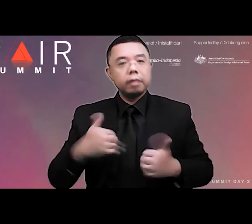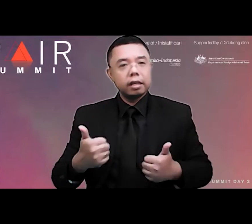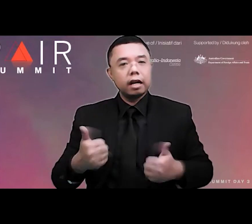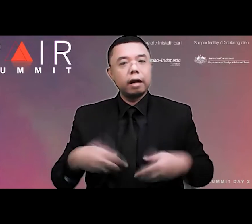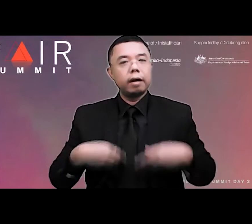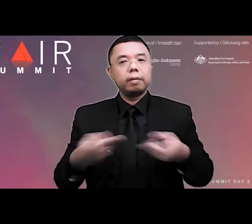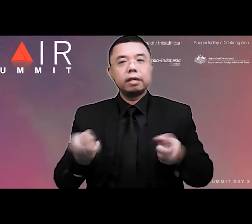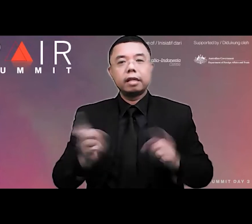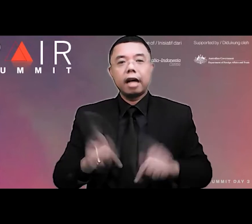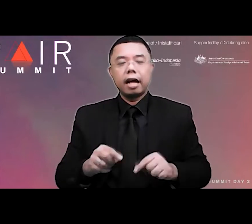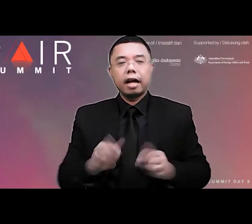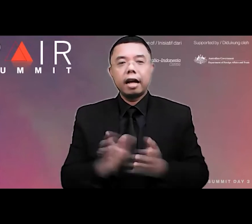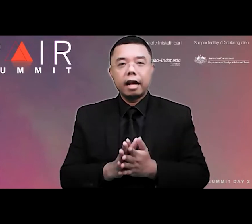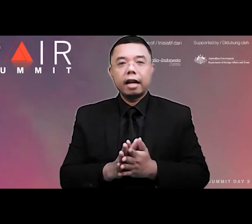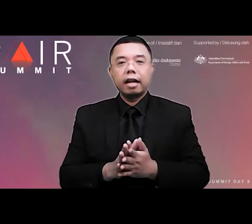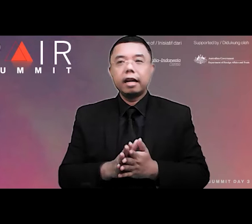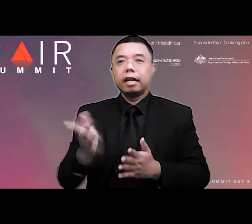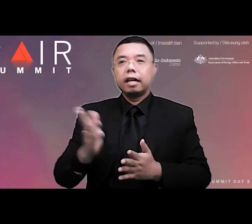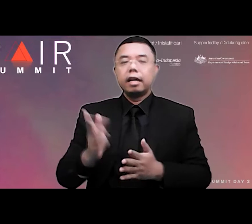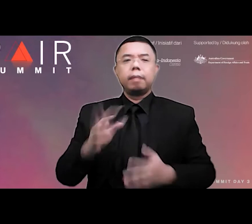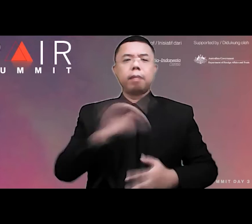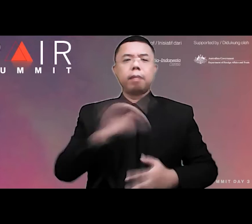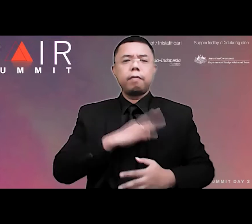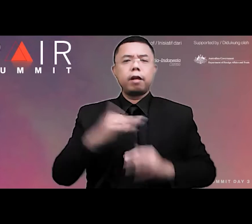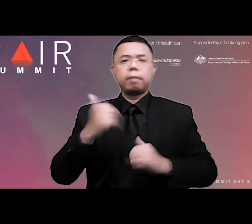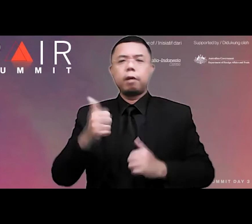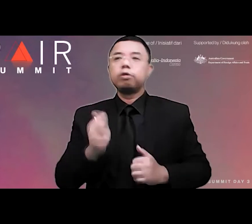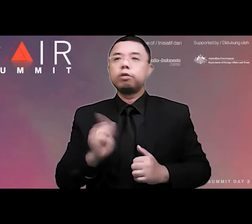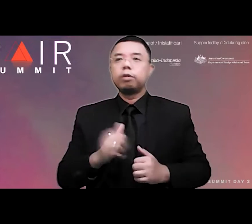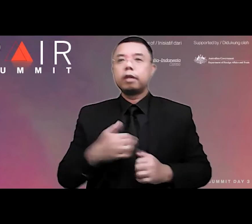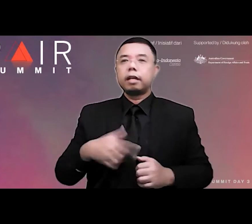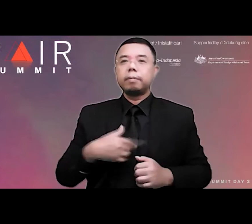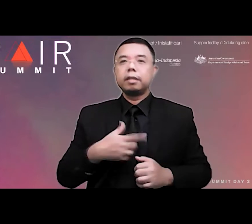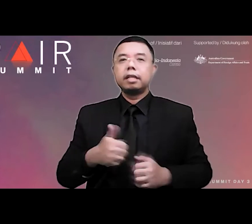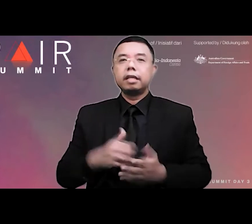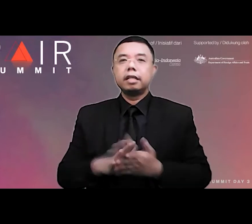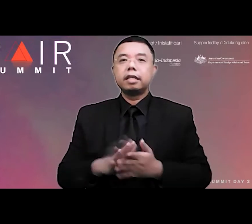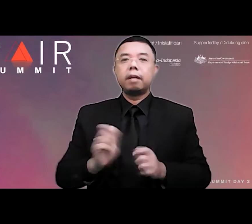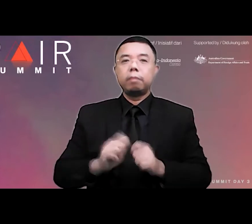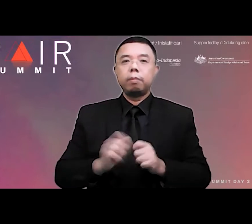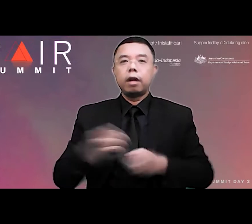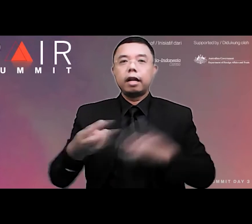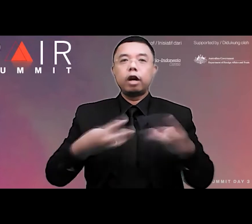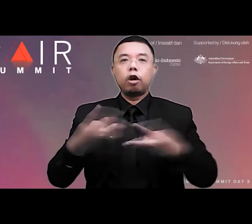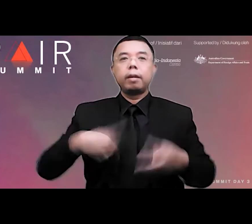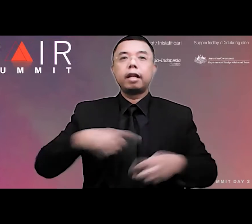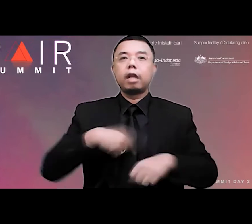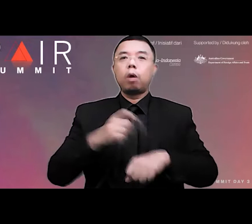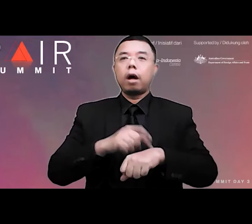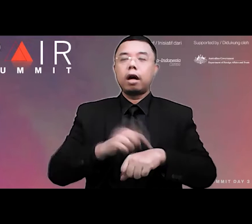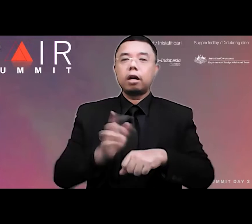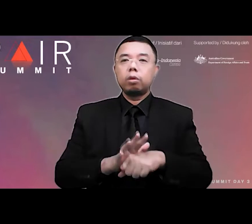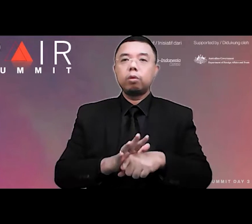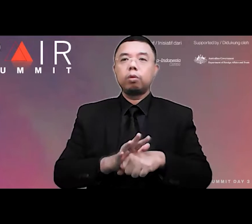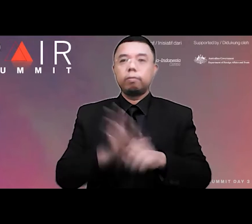to restore our economic during this pandemic. In such an important occasion, like this annual